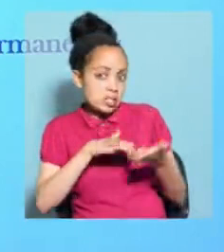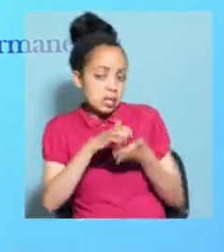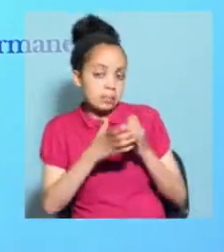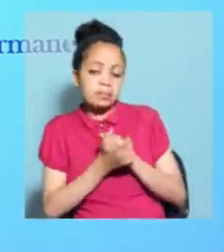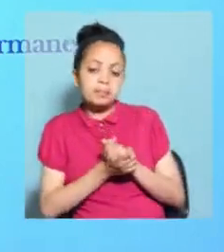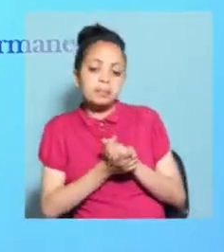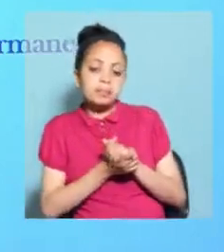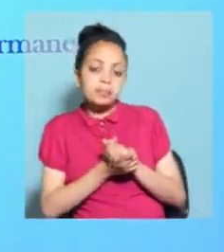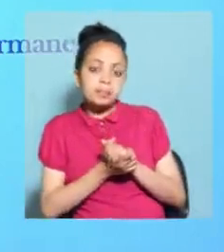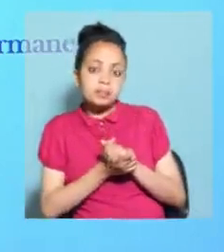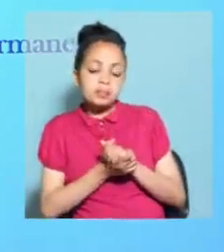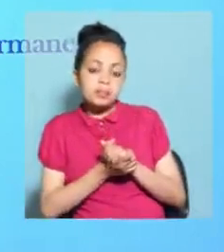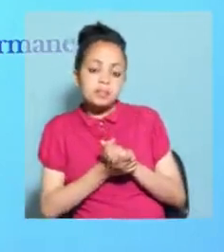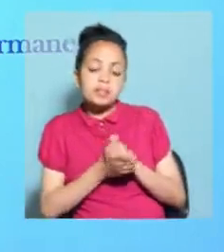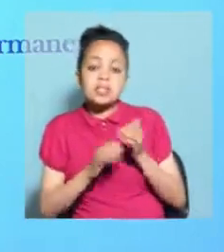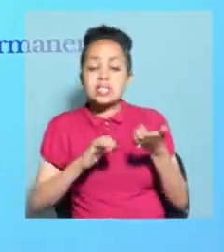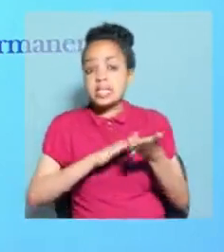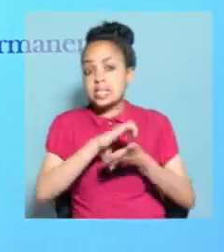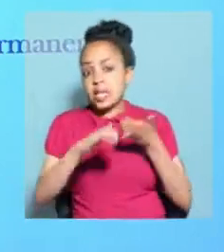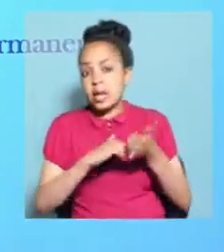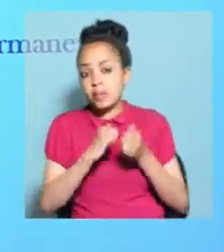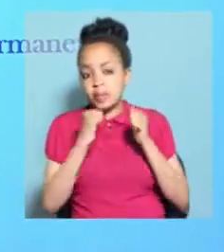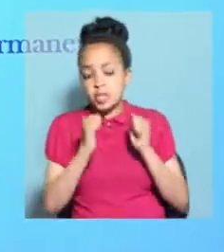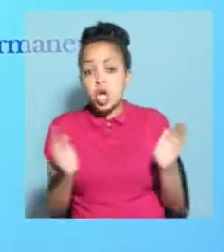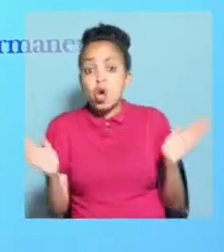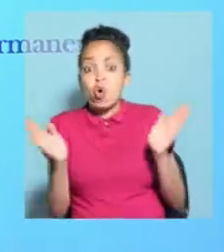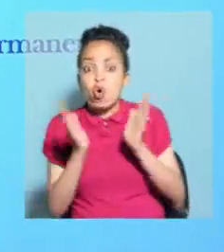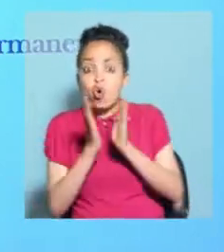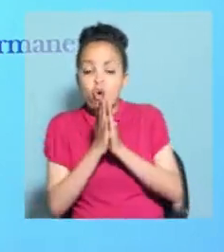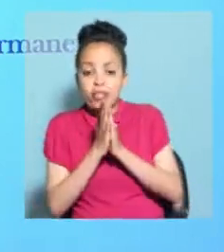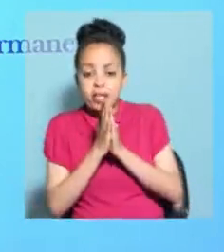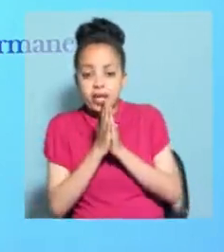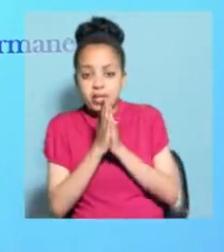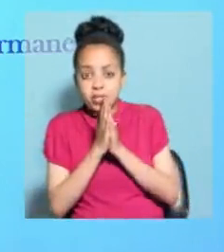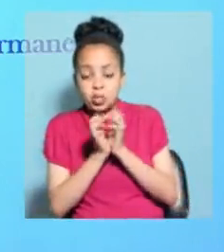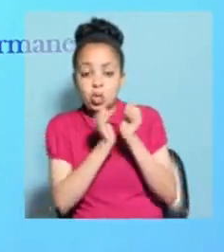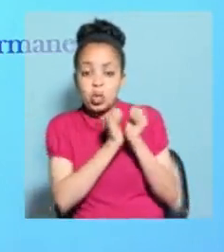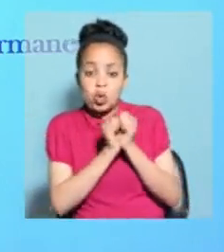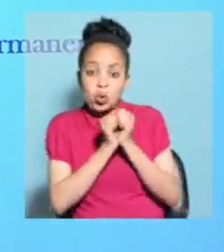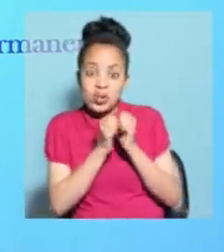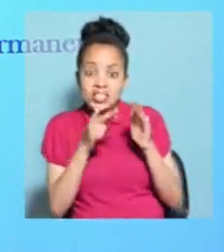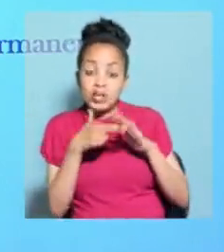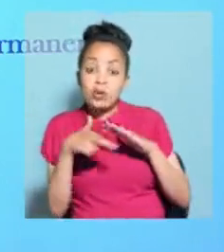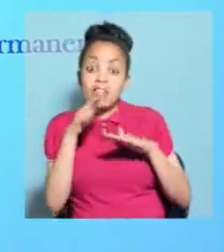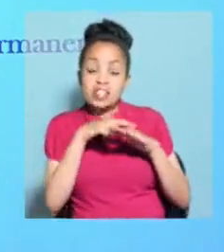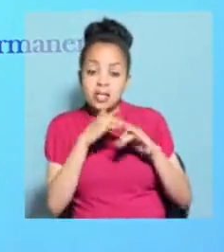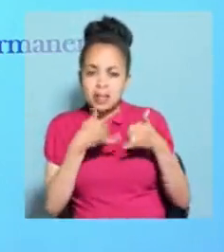So, when enzyme become in contact, bind, interact with irreversible